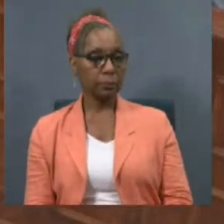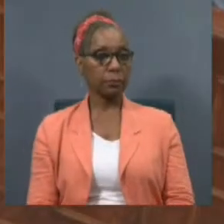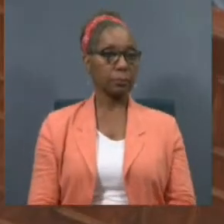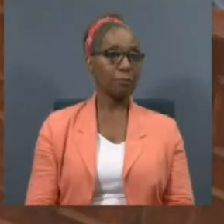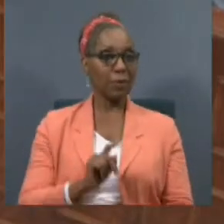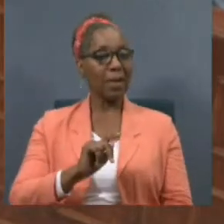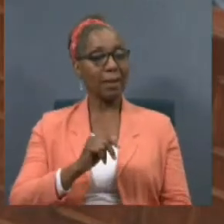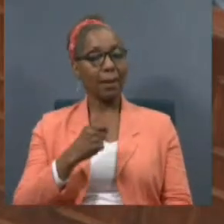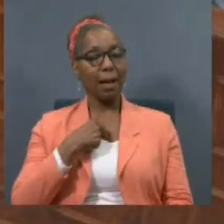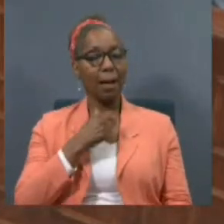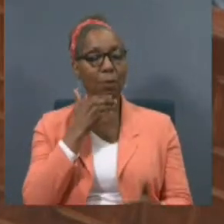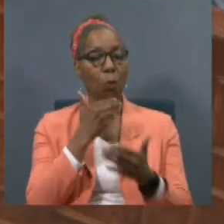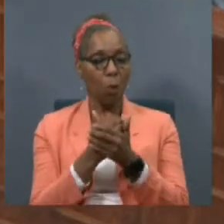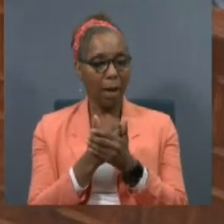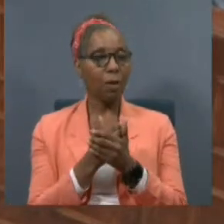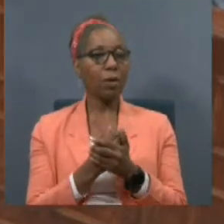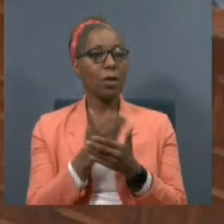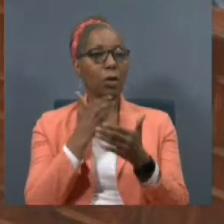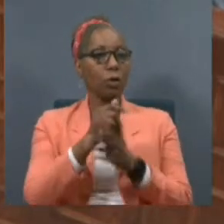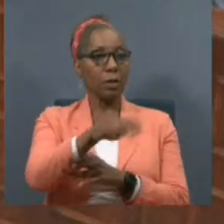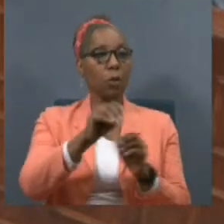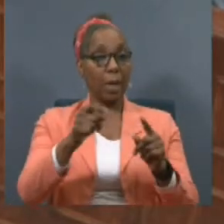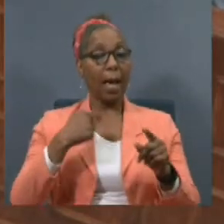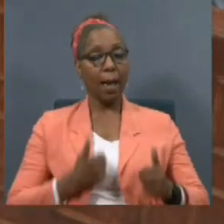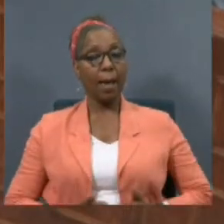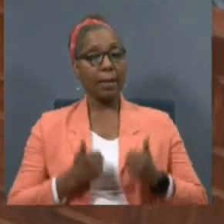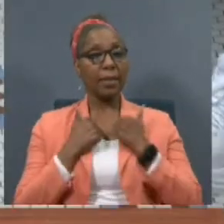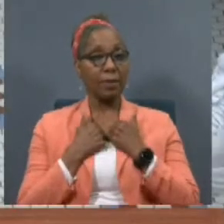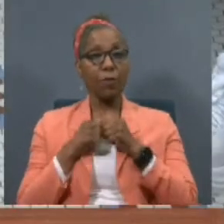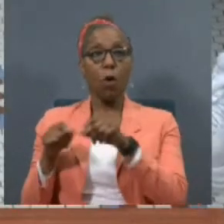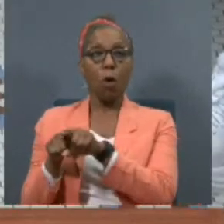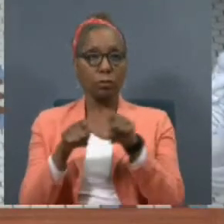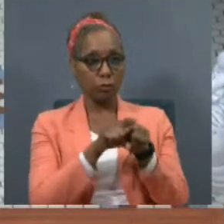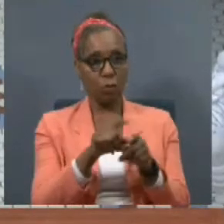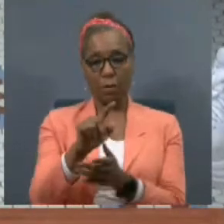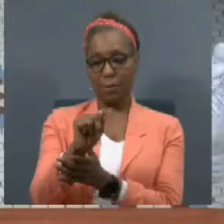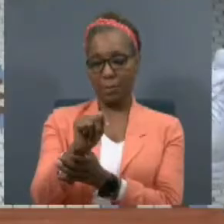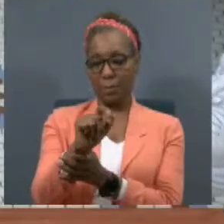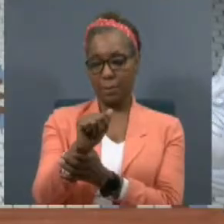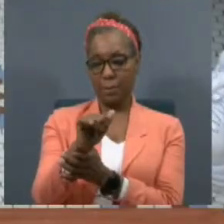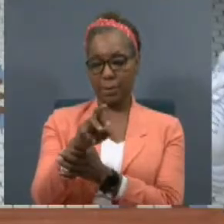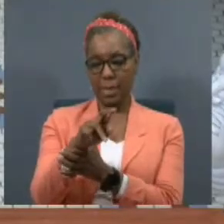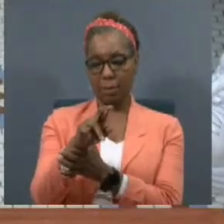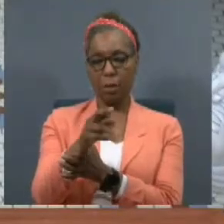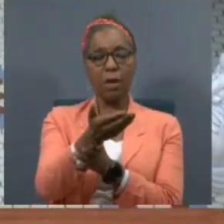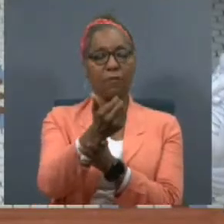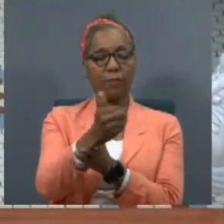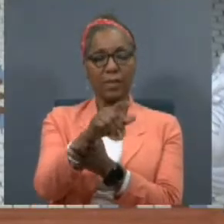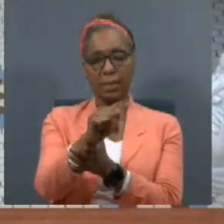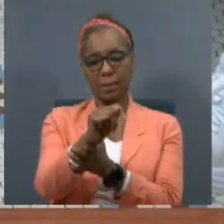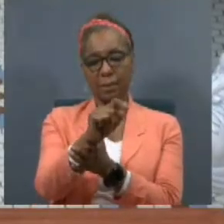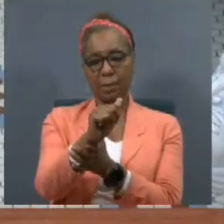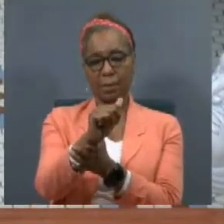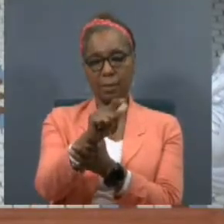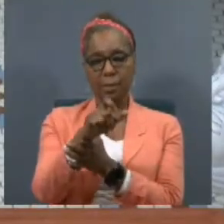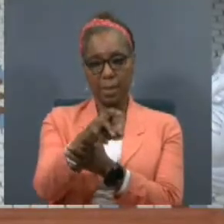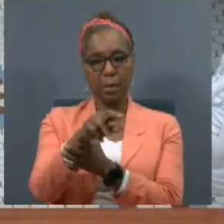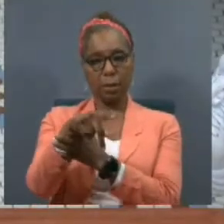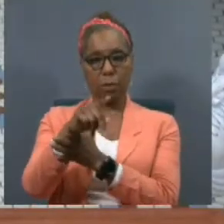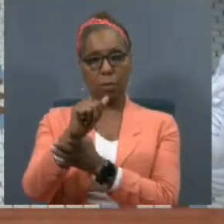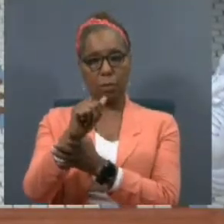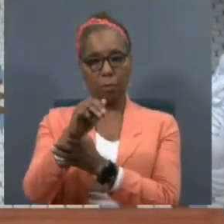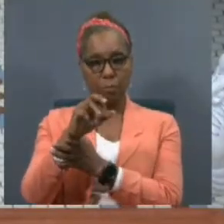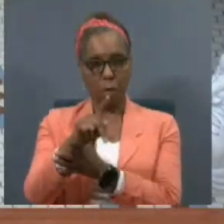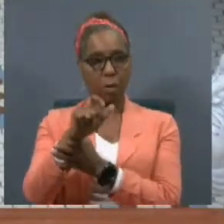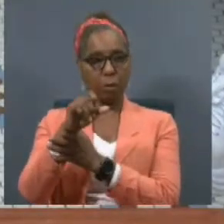I'm well. Good afternoon. I am a resident of also Taylor Park. I'm 15 Taylor Park Loop. I'm not